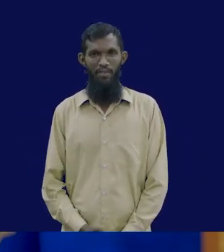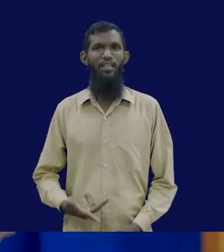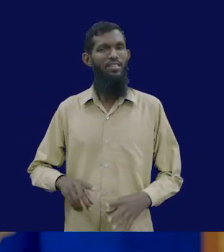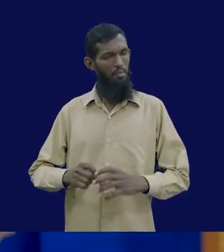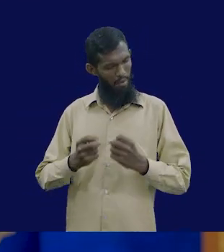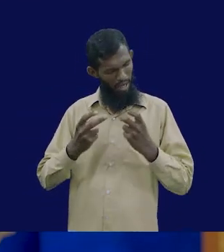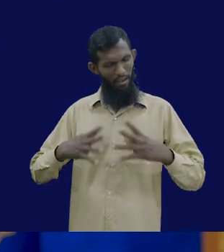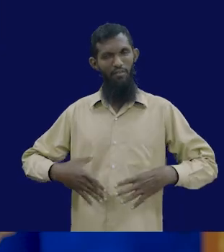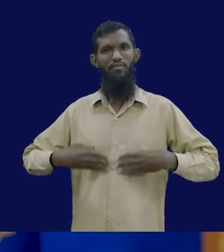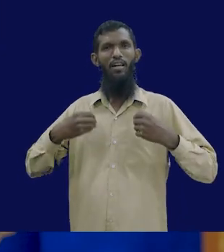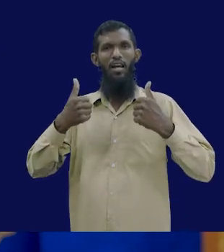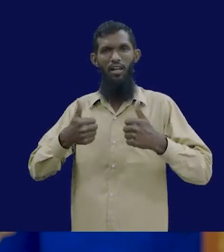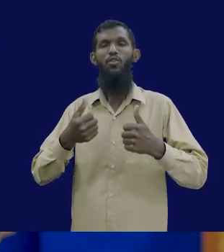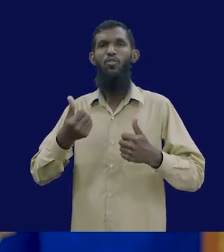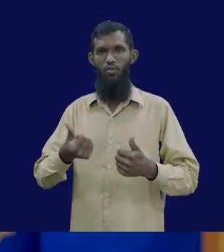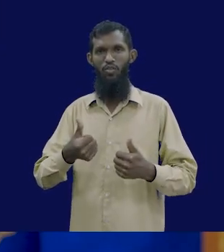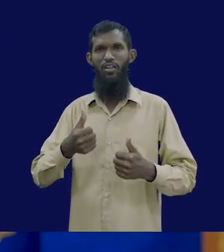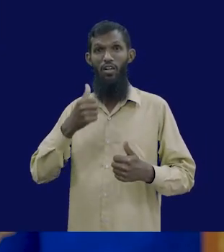health benefits also.